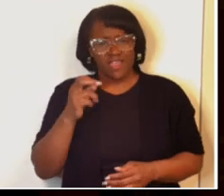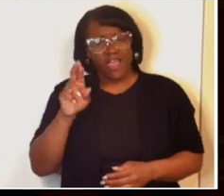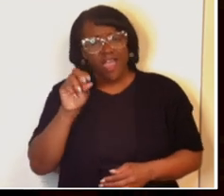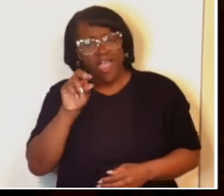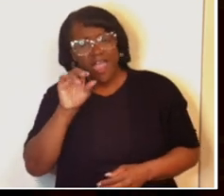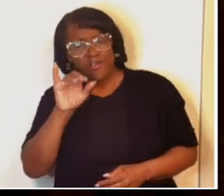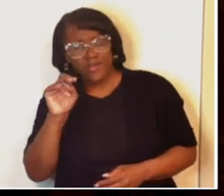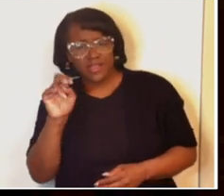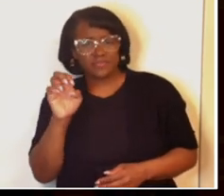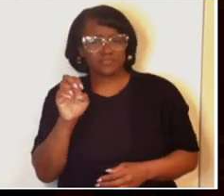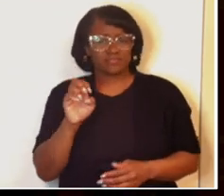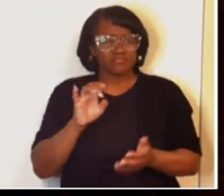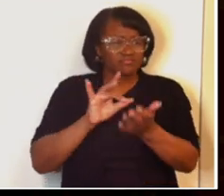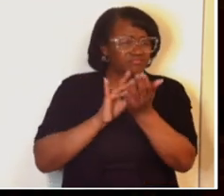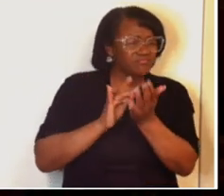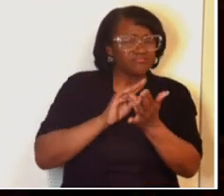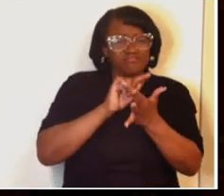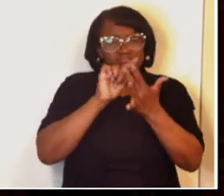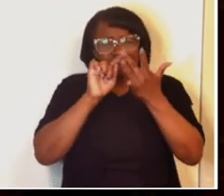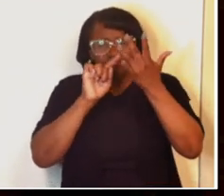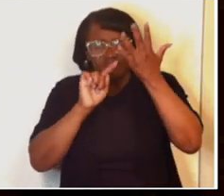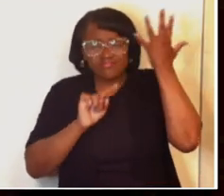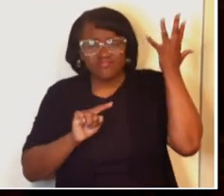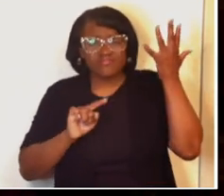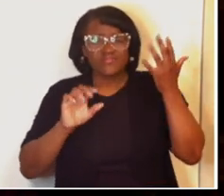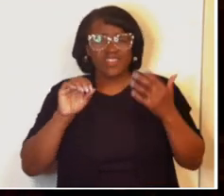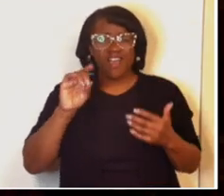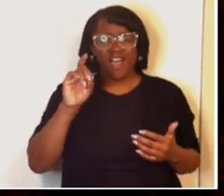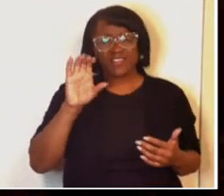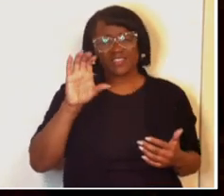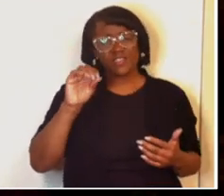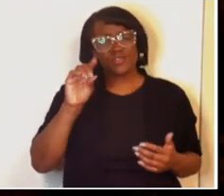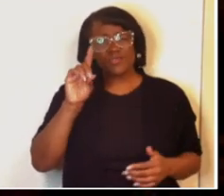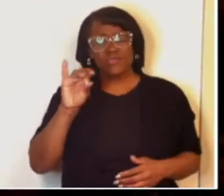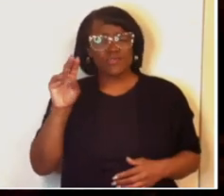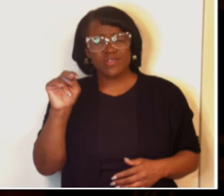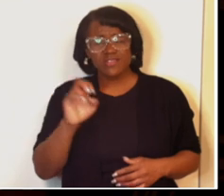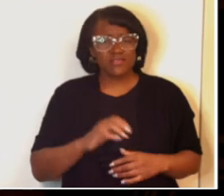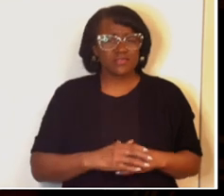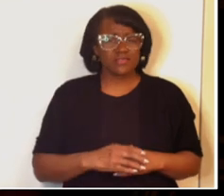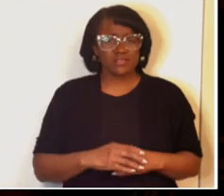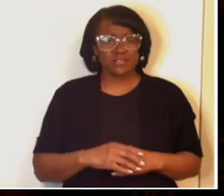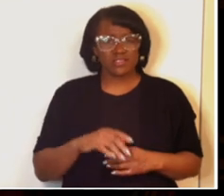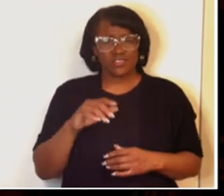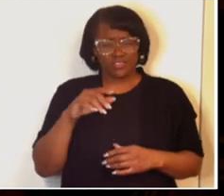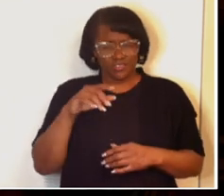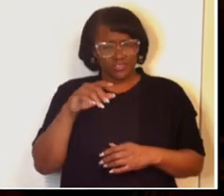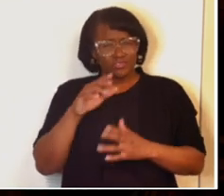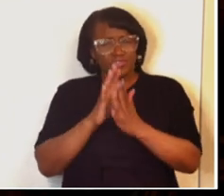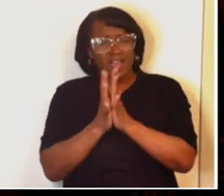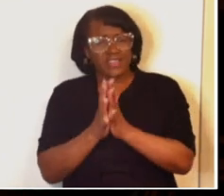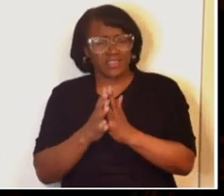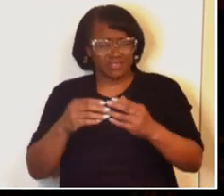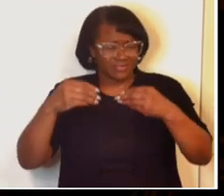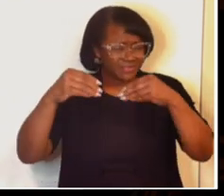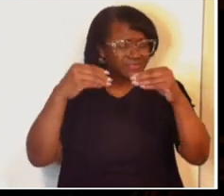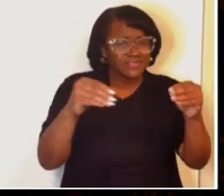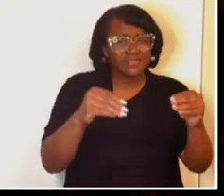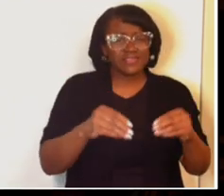oxycodone, meperidine, trafficking, stolen brown